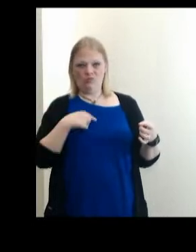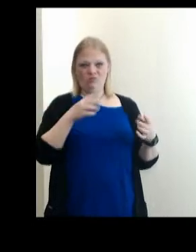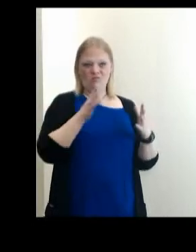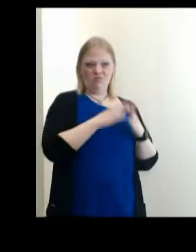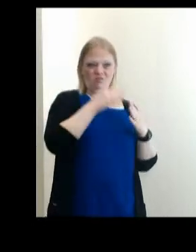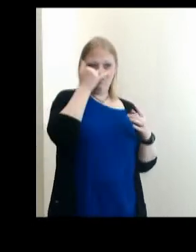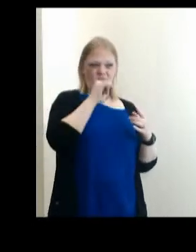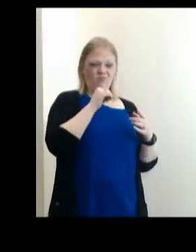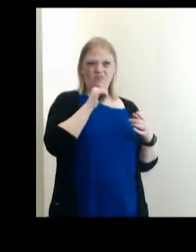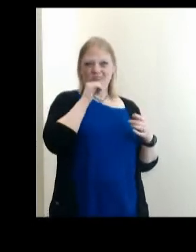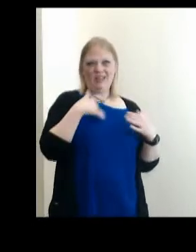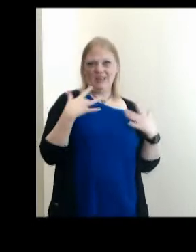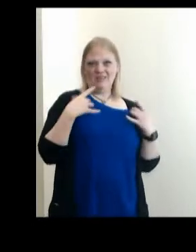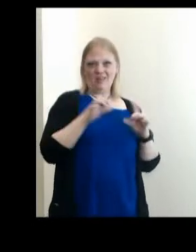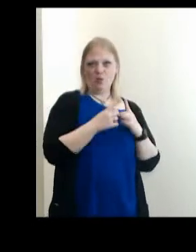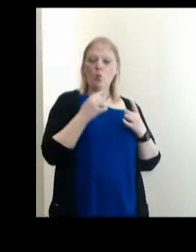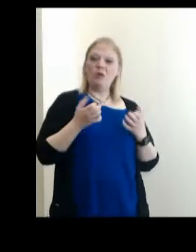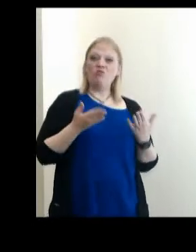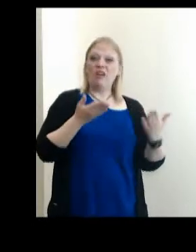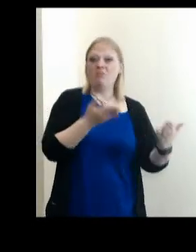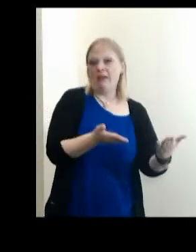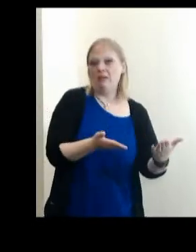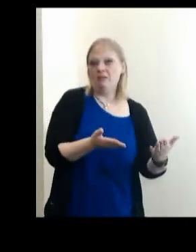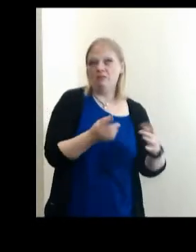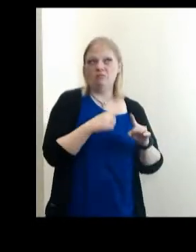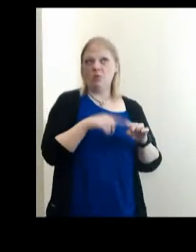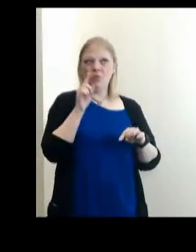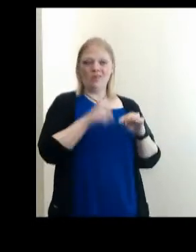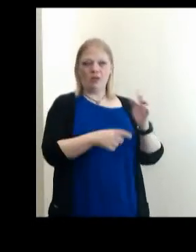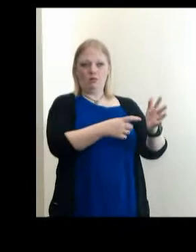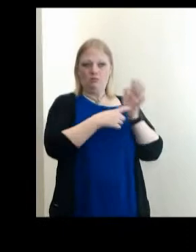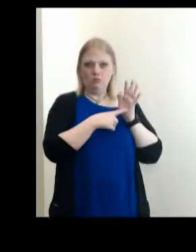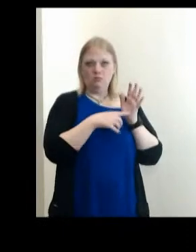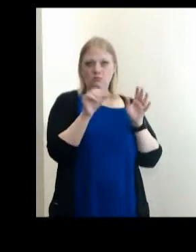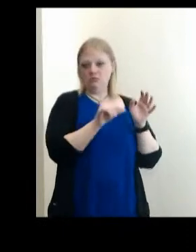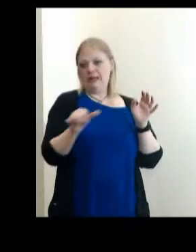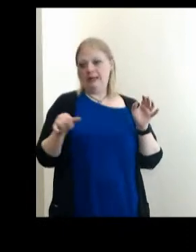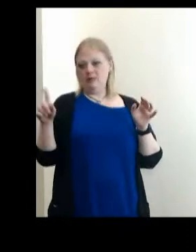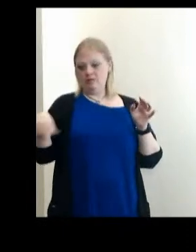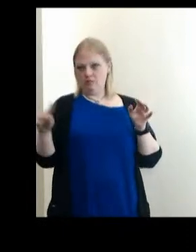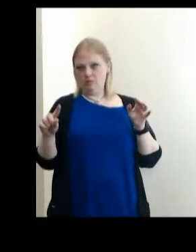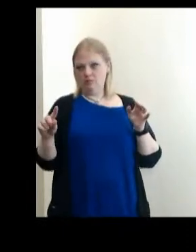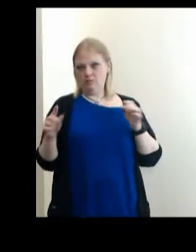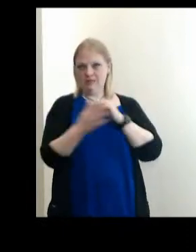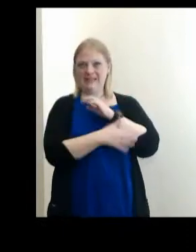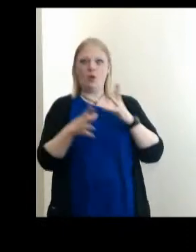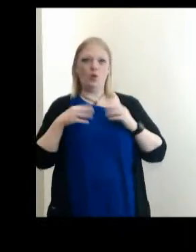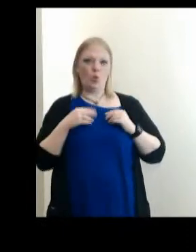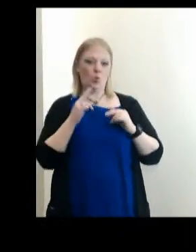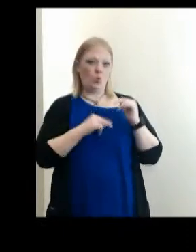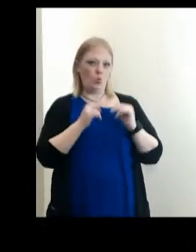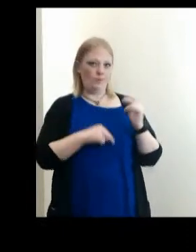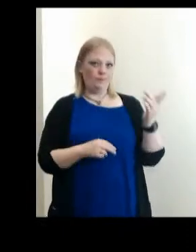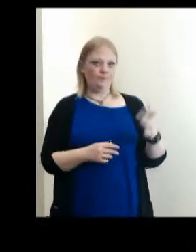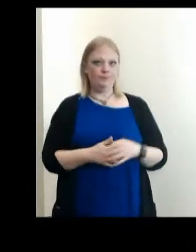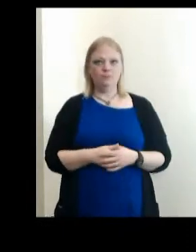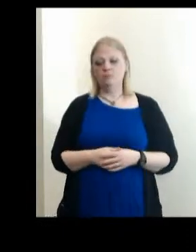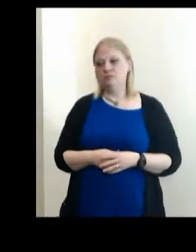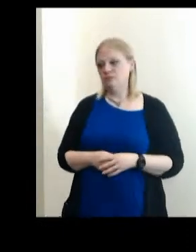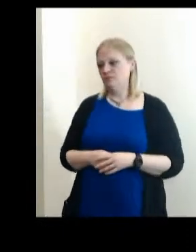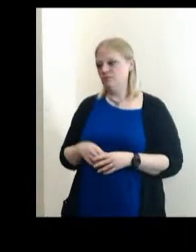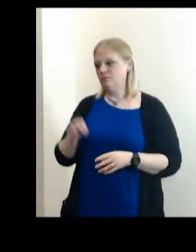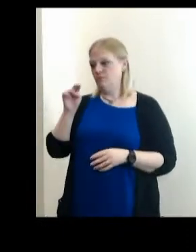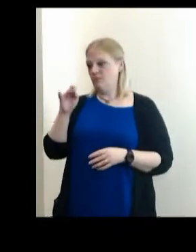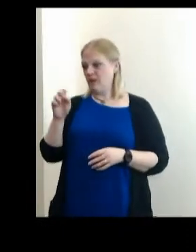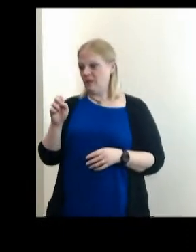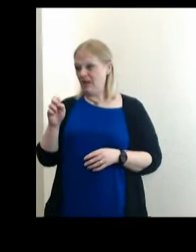city doesn't have a health department. We can make a recommendation at that point, but we cannot mandate it like we can for the county-owned facilities. Mike